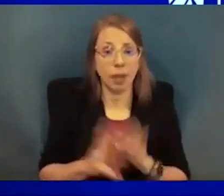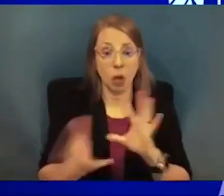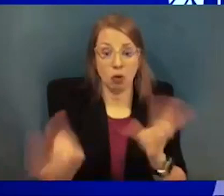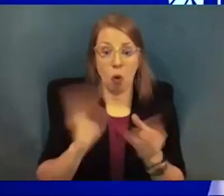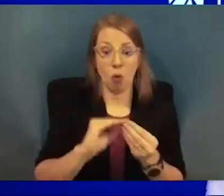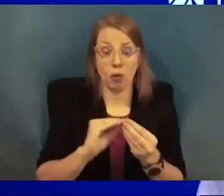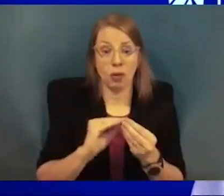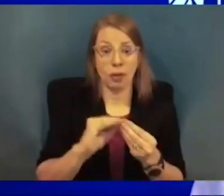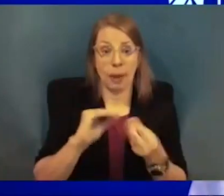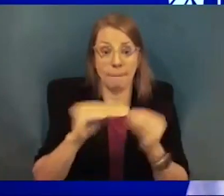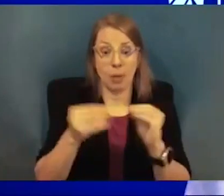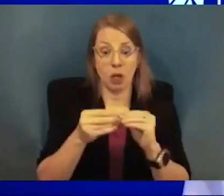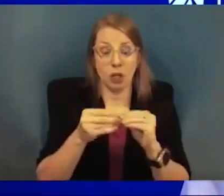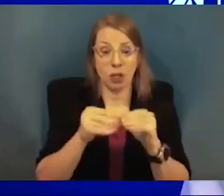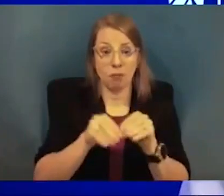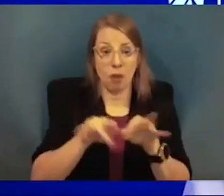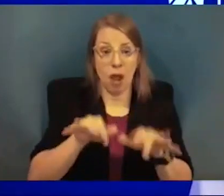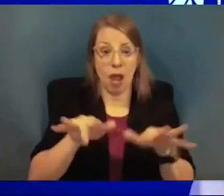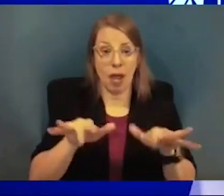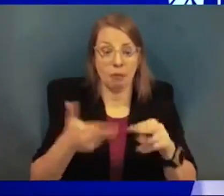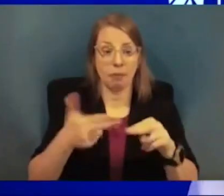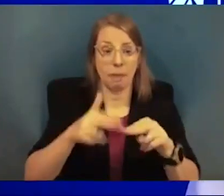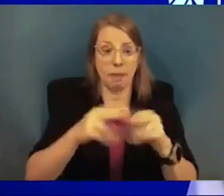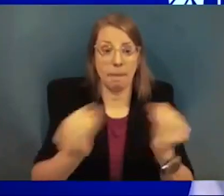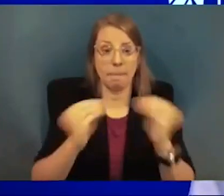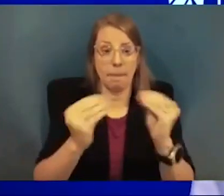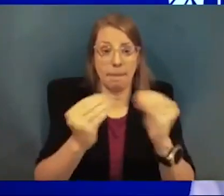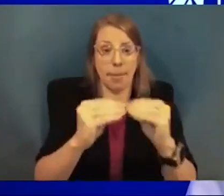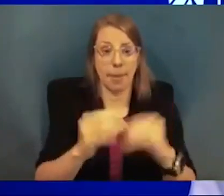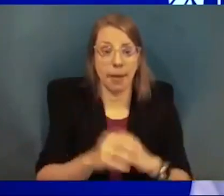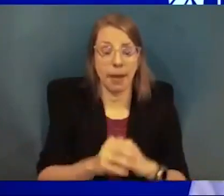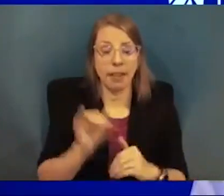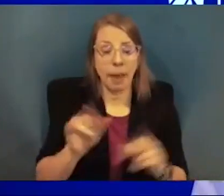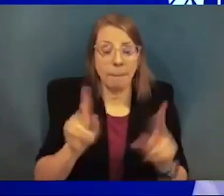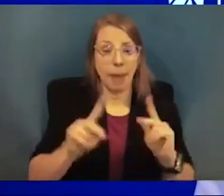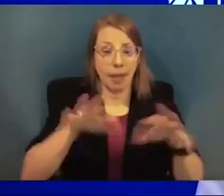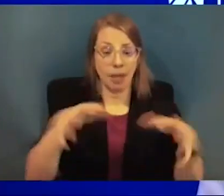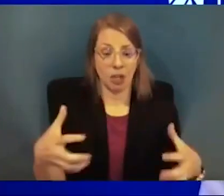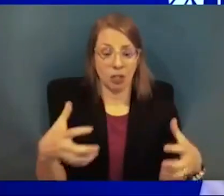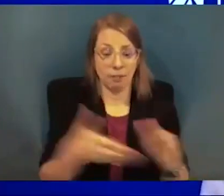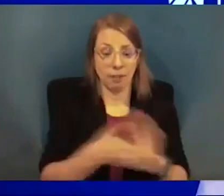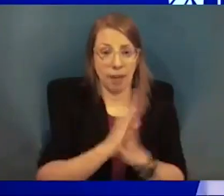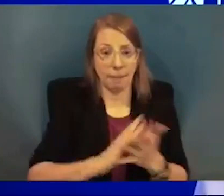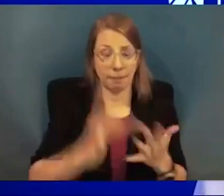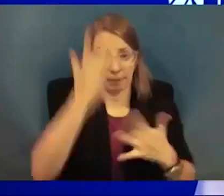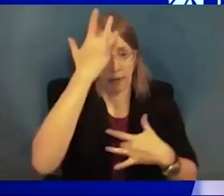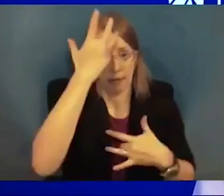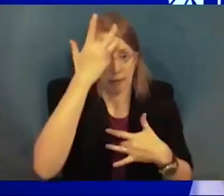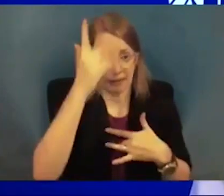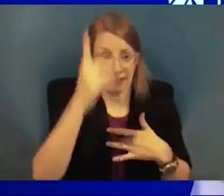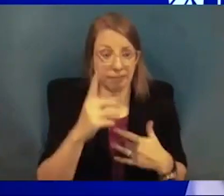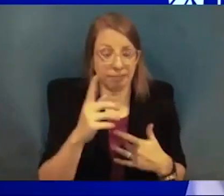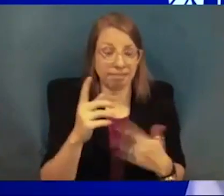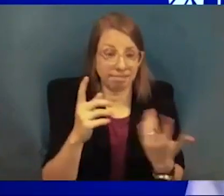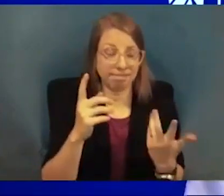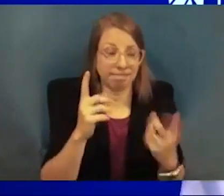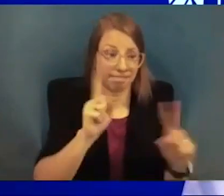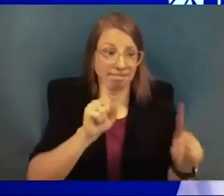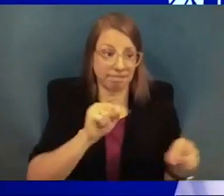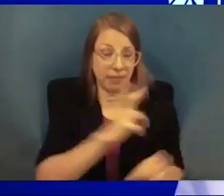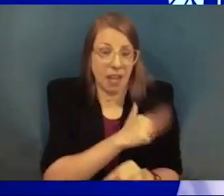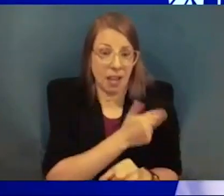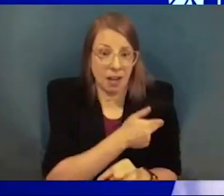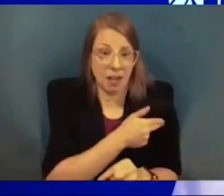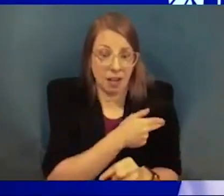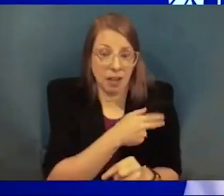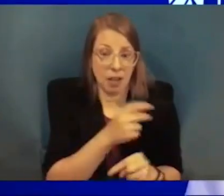spread get more and more, that population that gets ill and needs to seek hospitalization, that population will grow and